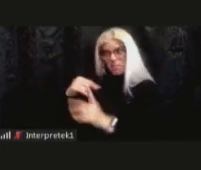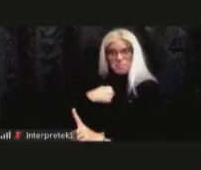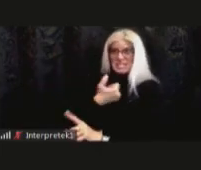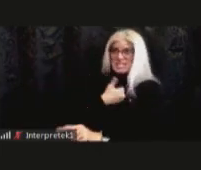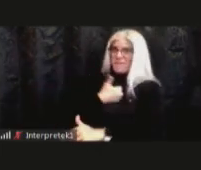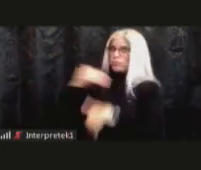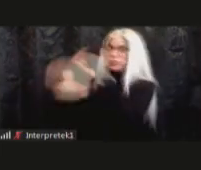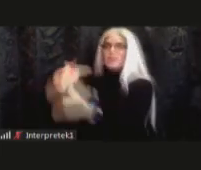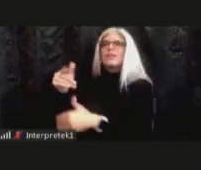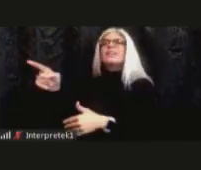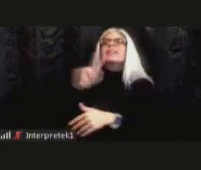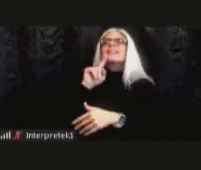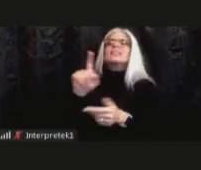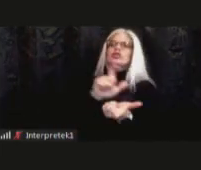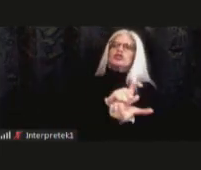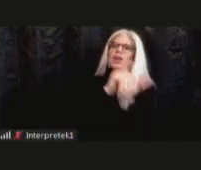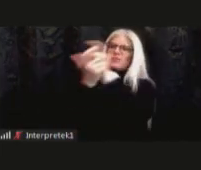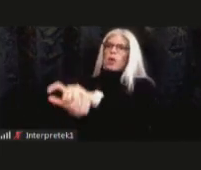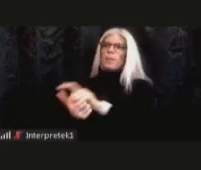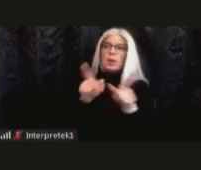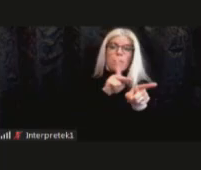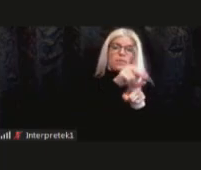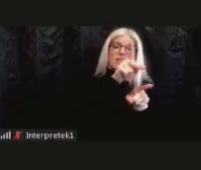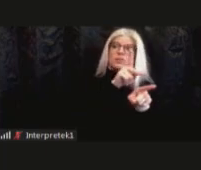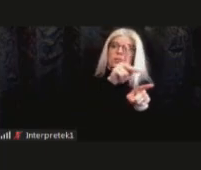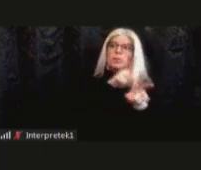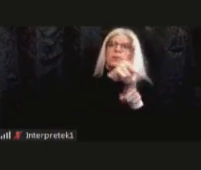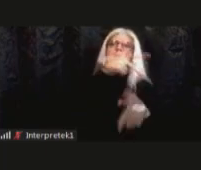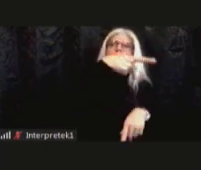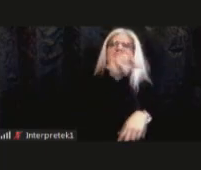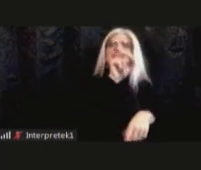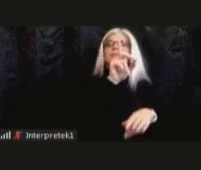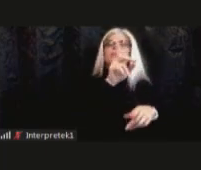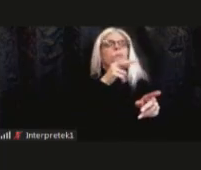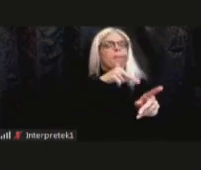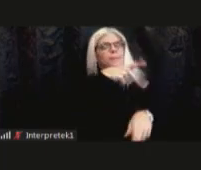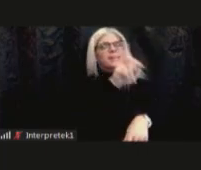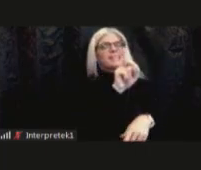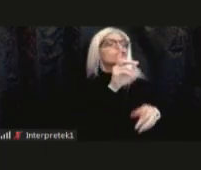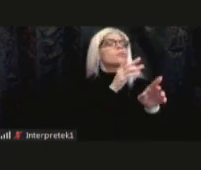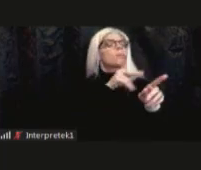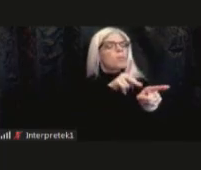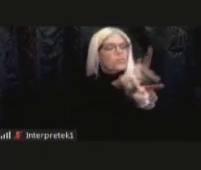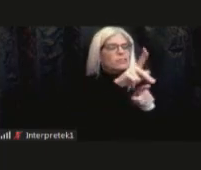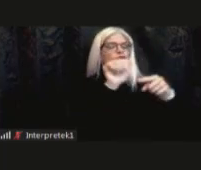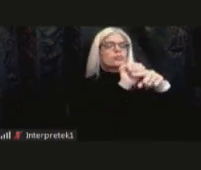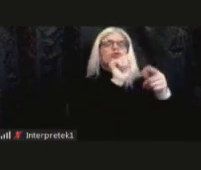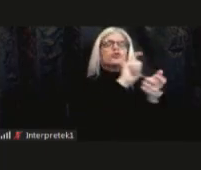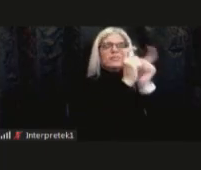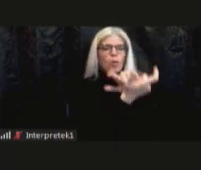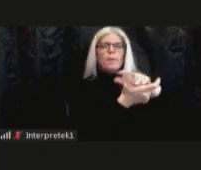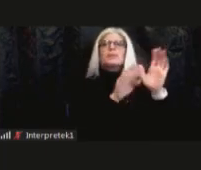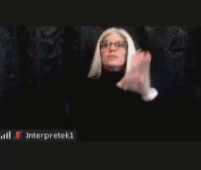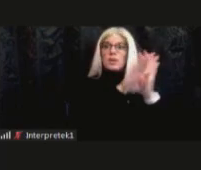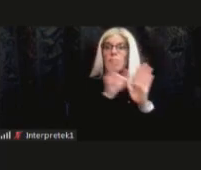Professional Development Program, or TPD. It's grant funded through the Children's Trust. And one of our goals is to provide on-site